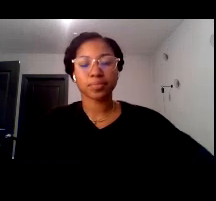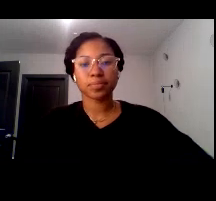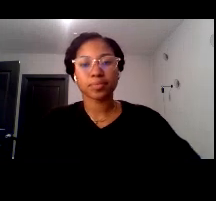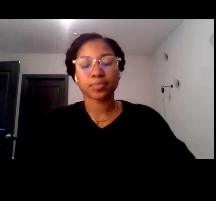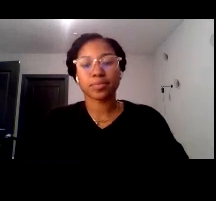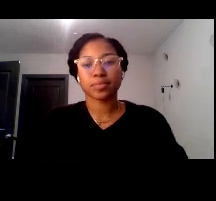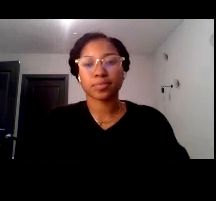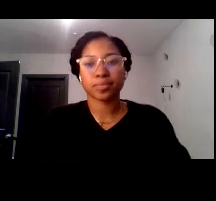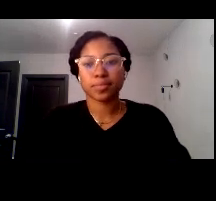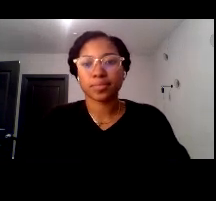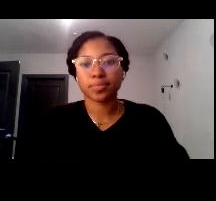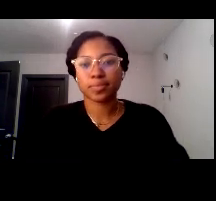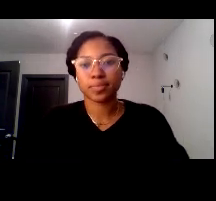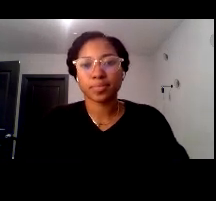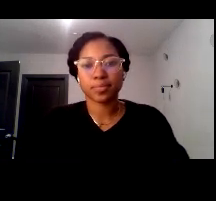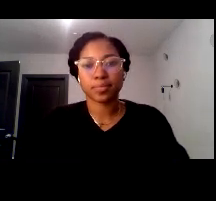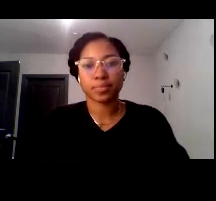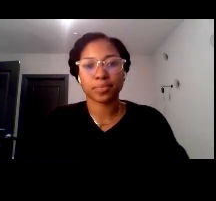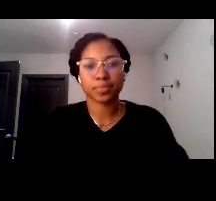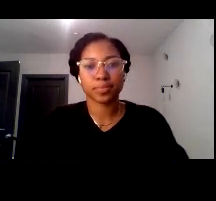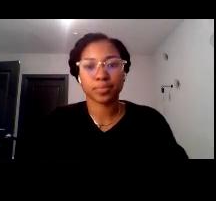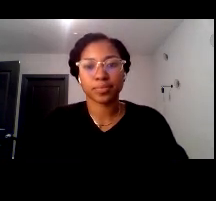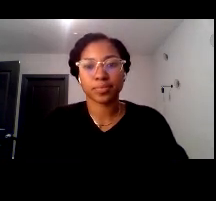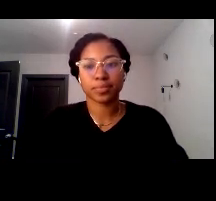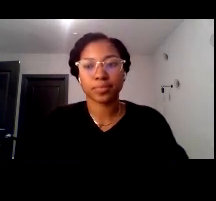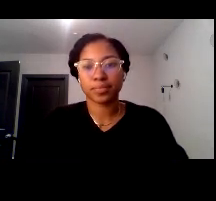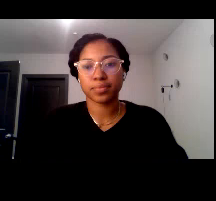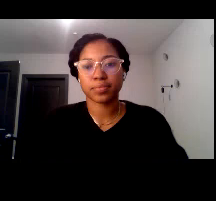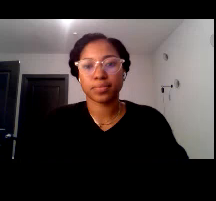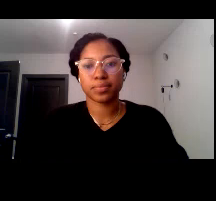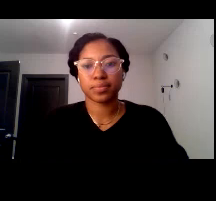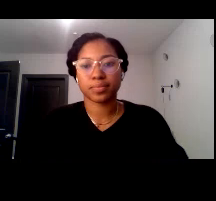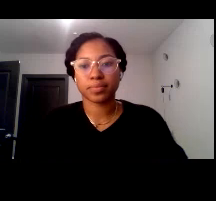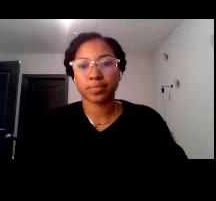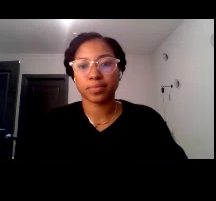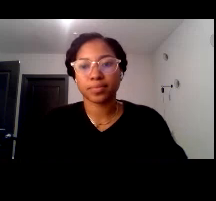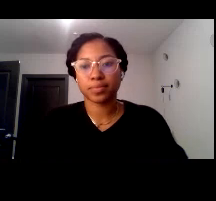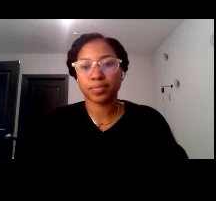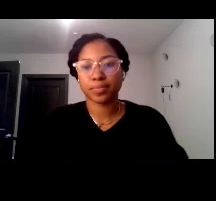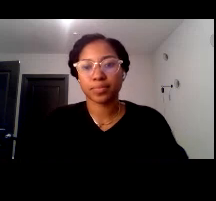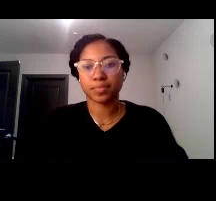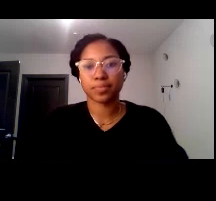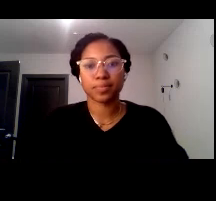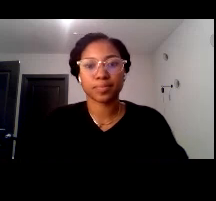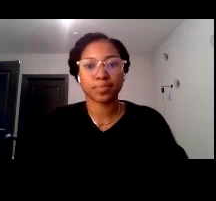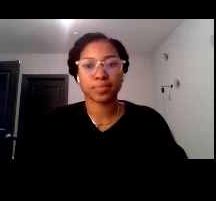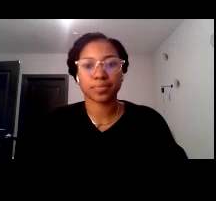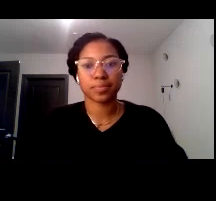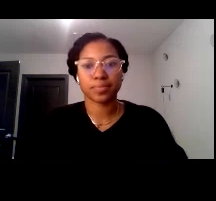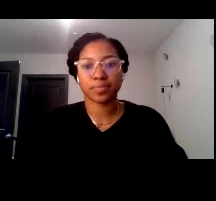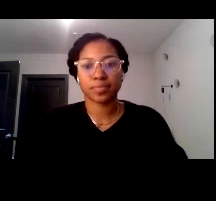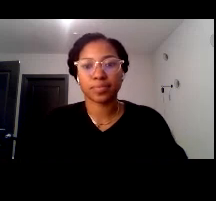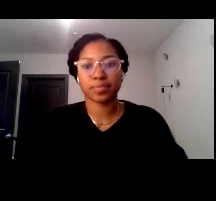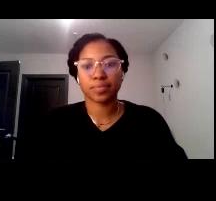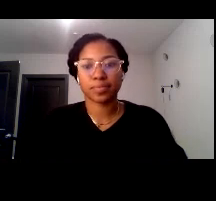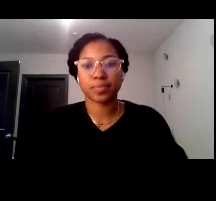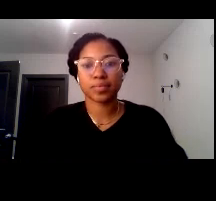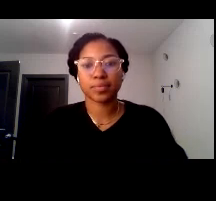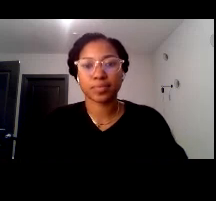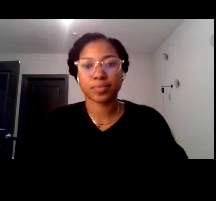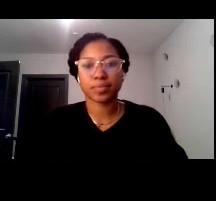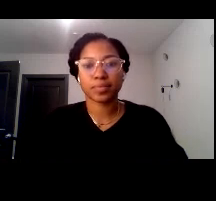has completed leave, then, you know, then you may not know what this is all about. So maybe two people, but at least one. The